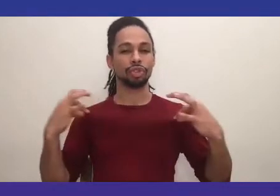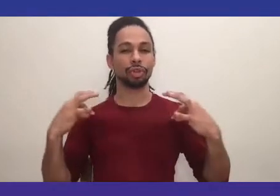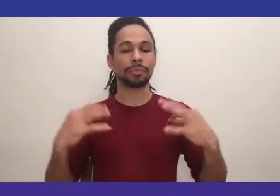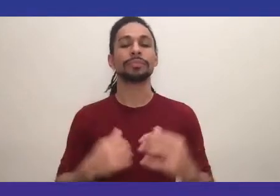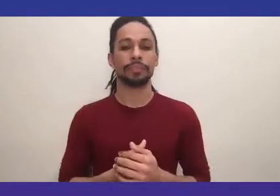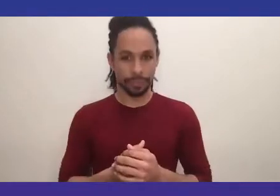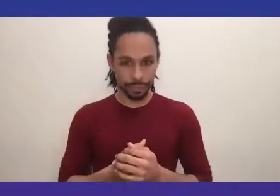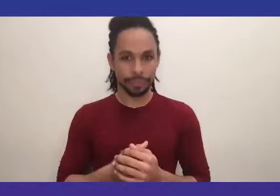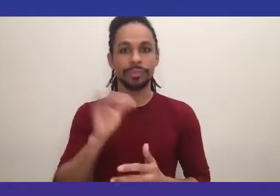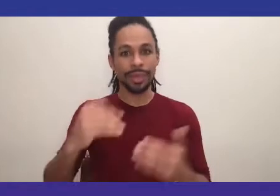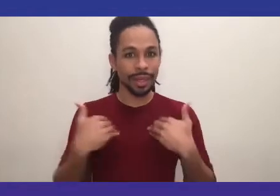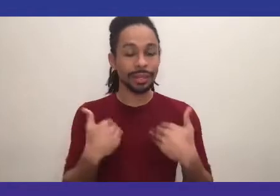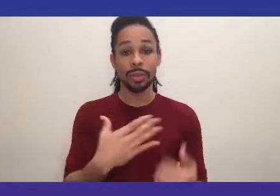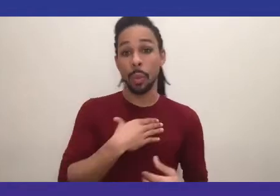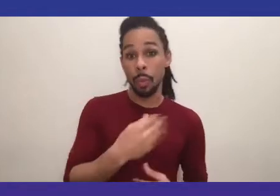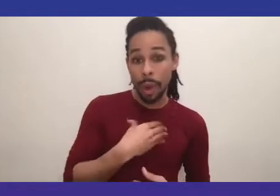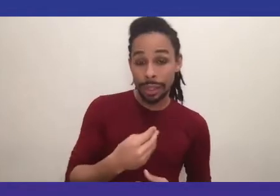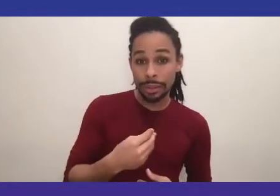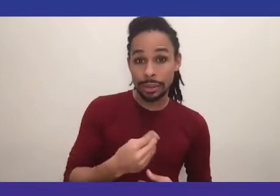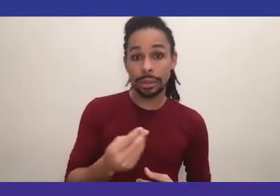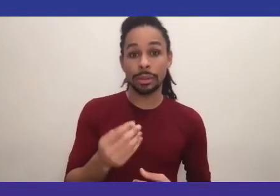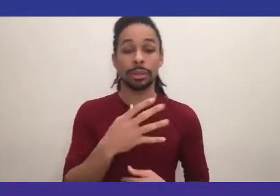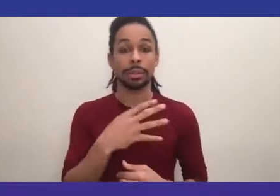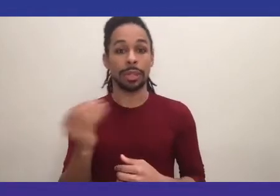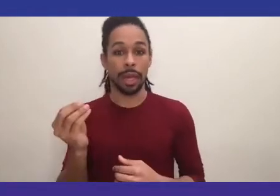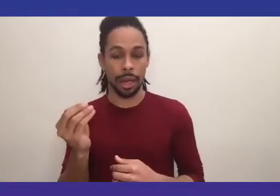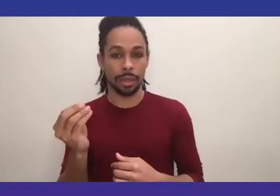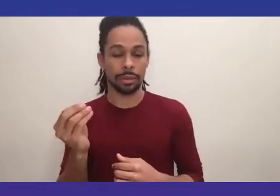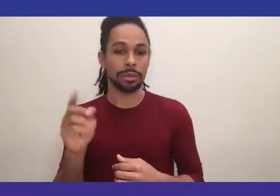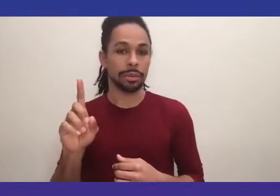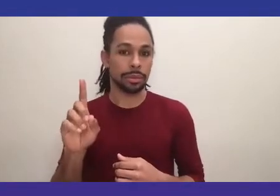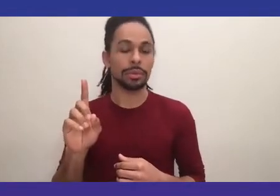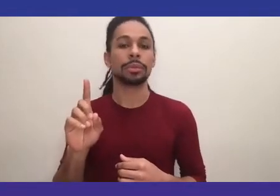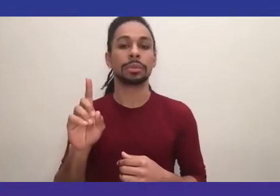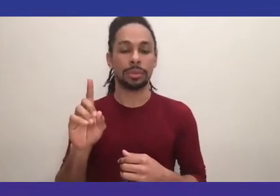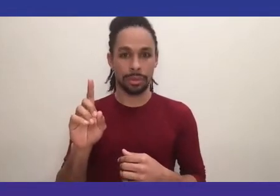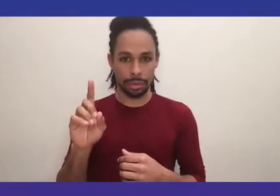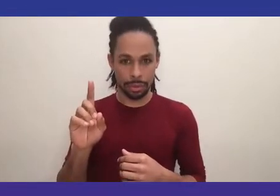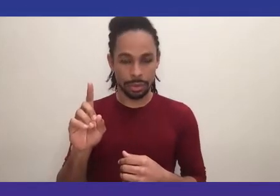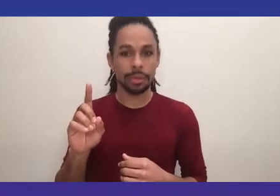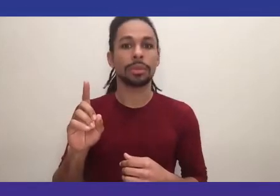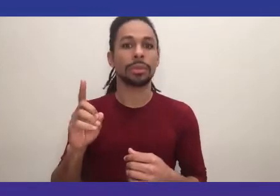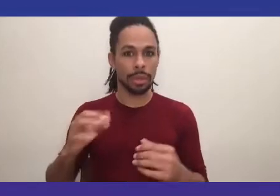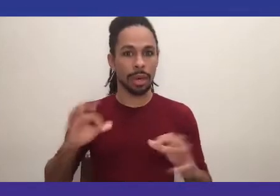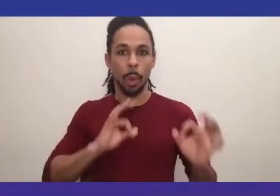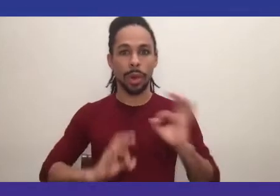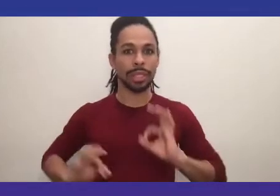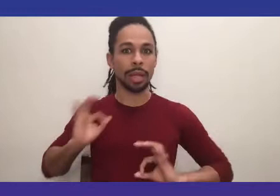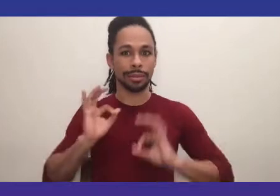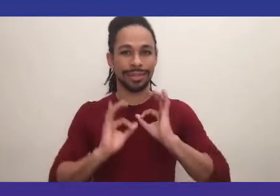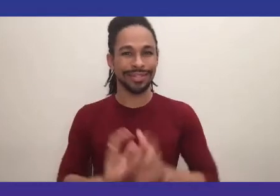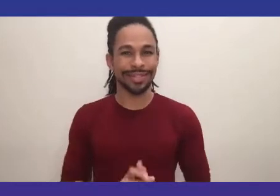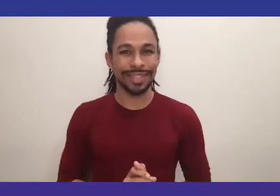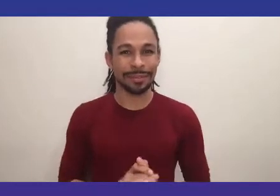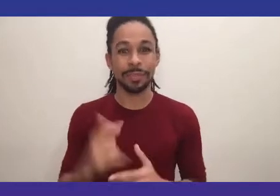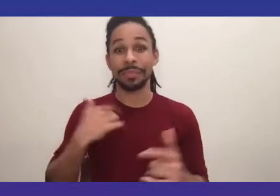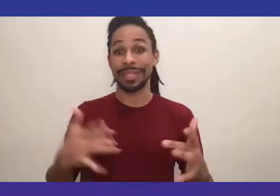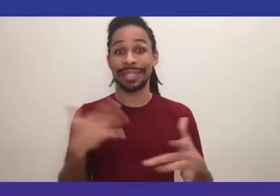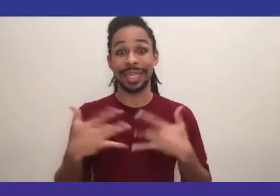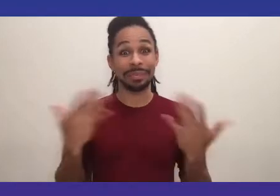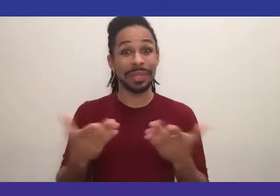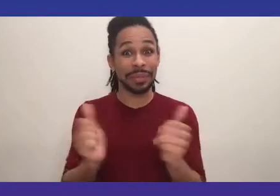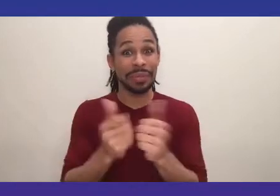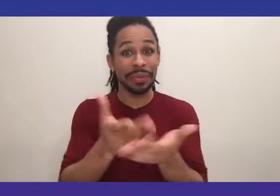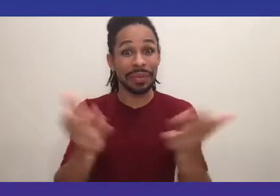has white and lavender polka dots. I'm excited to be with you all today, and I want to